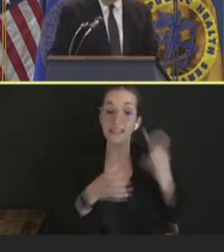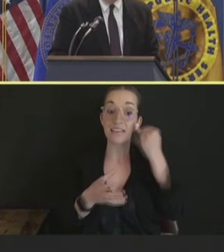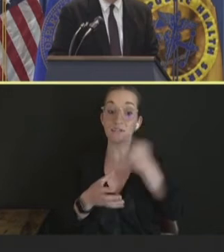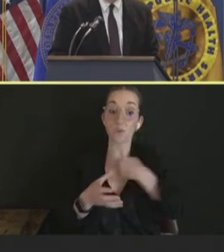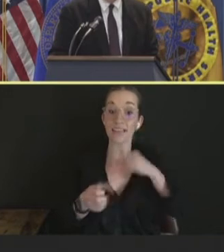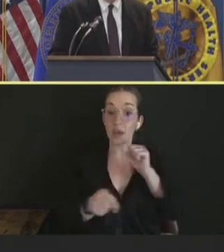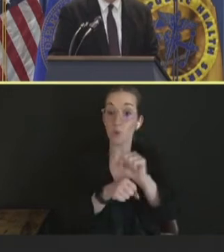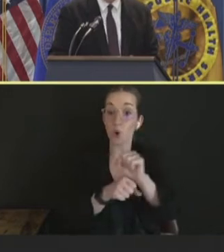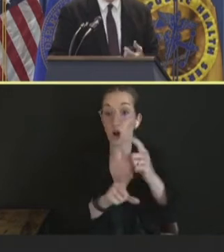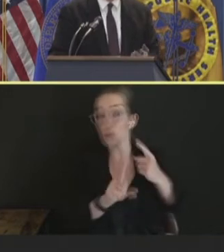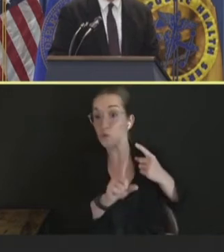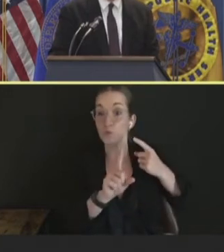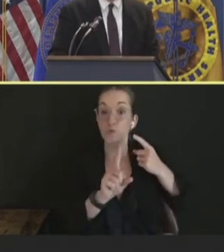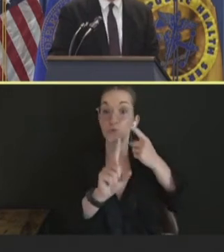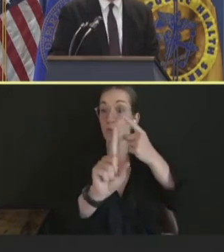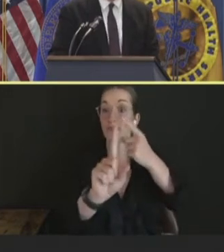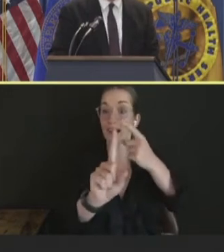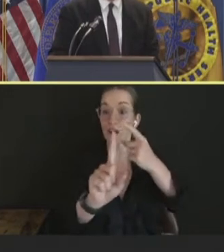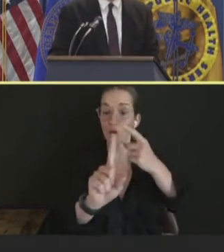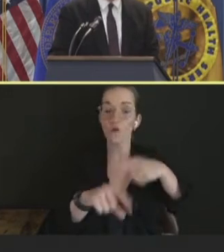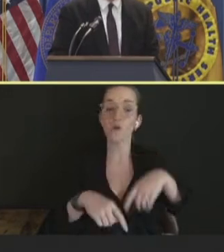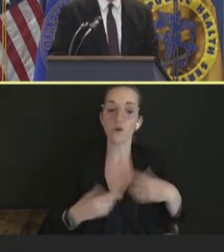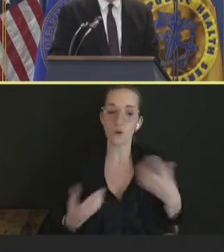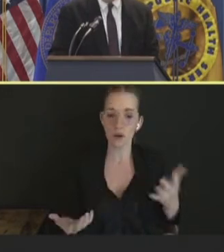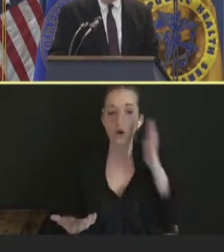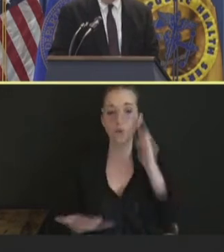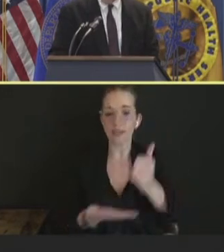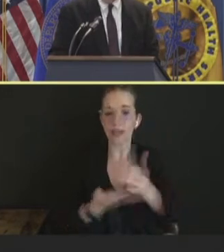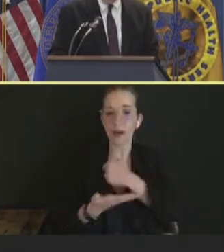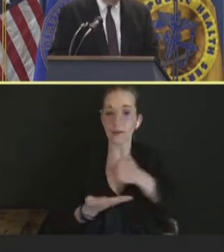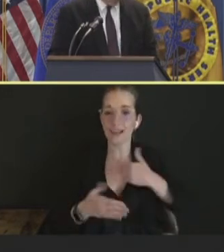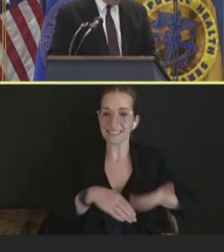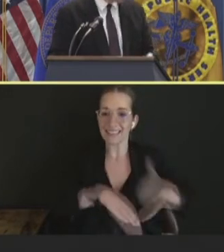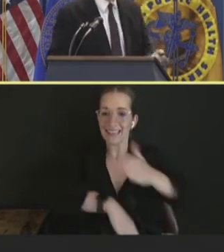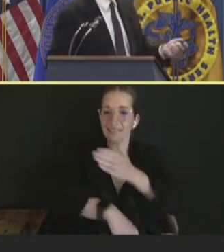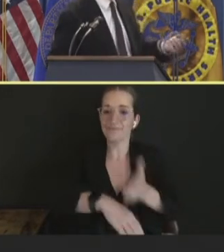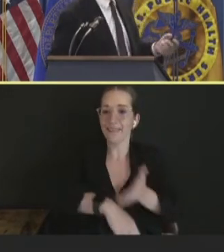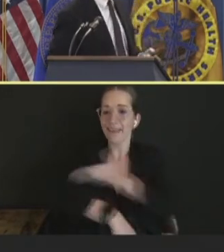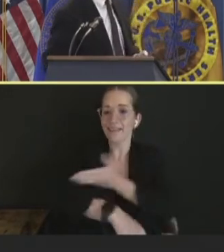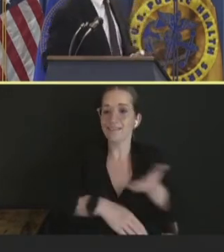increase our understanding of what really works to improve vaccine confidence.